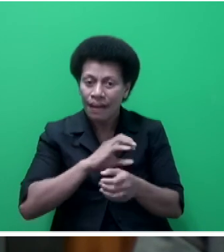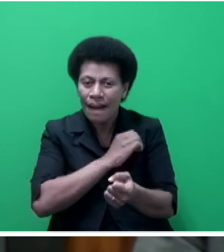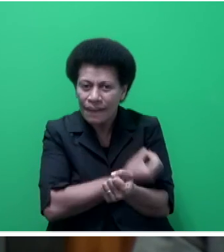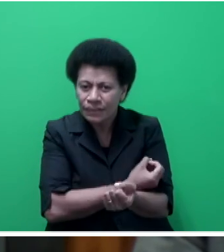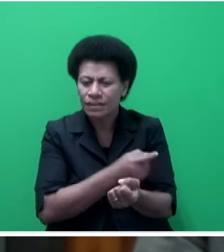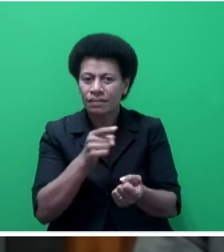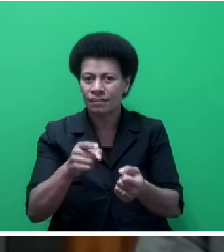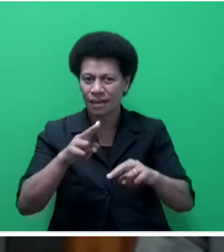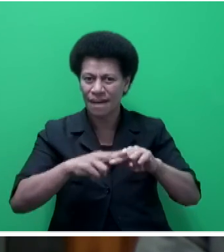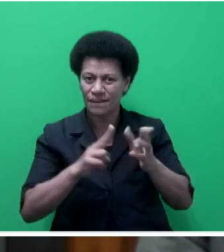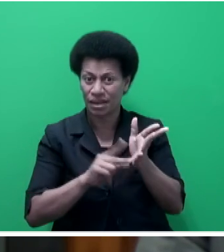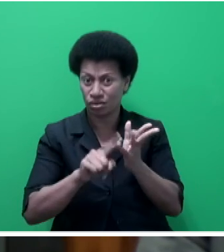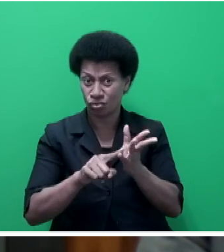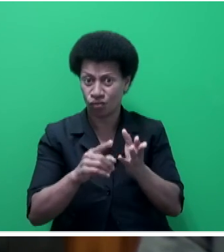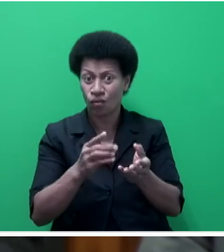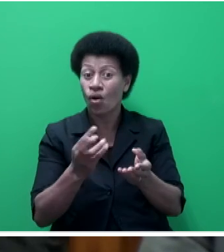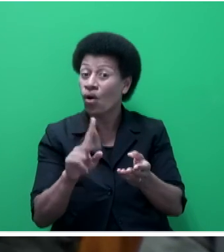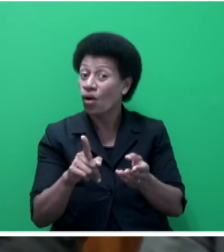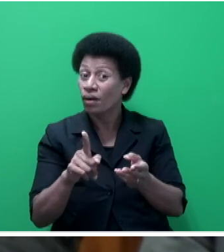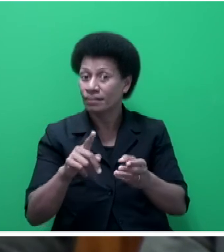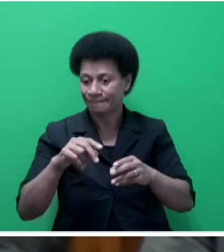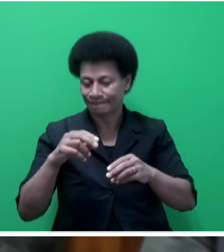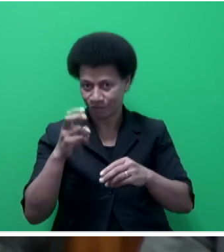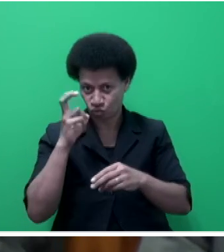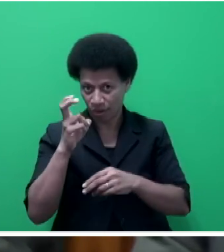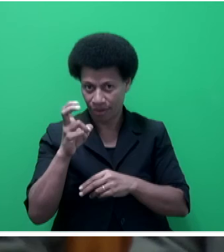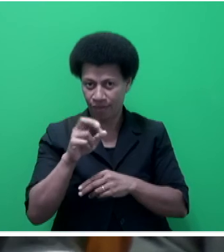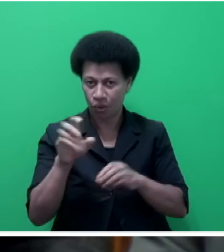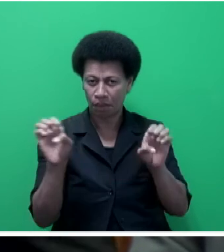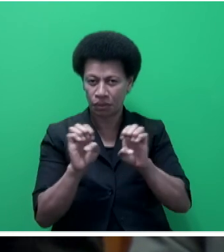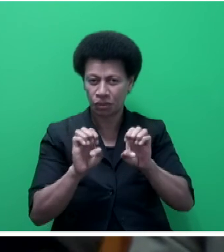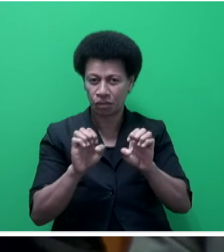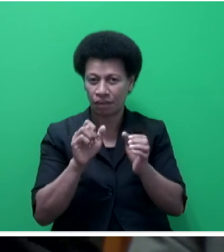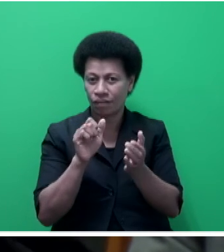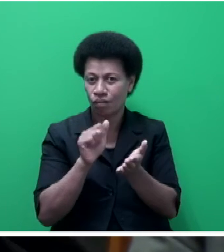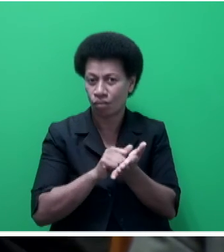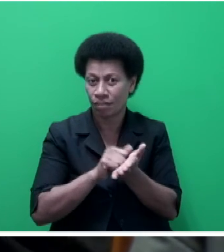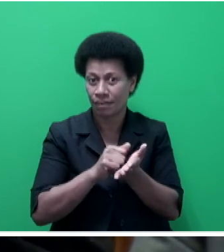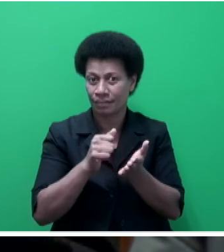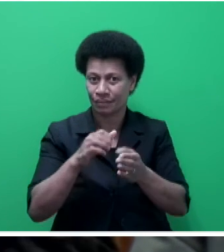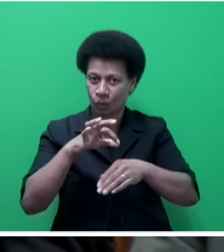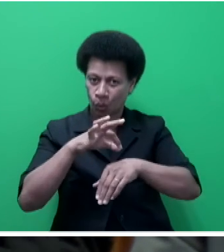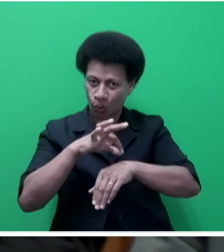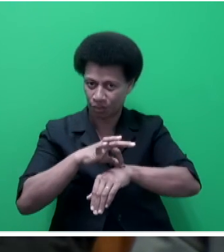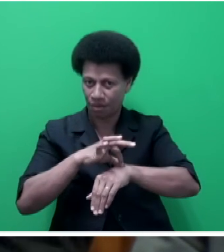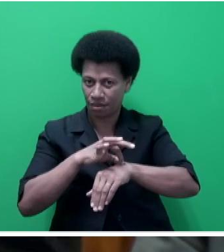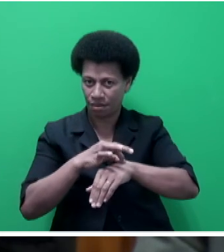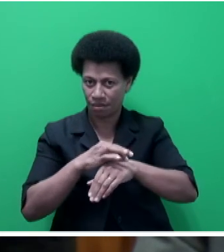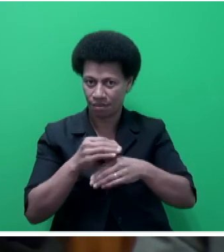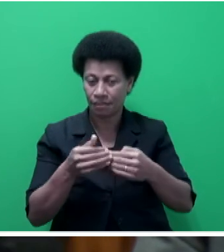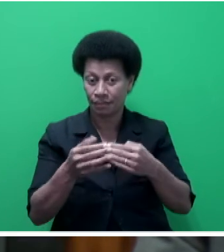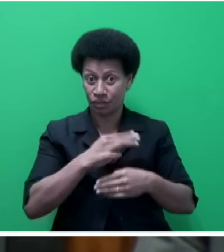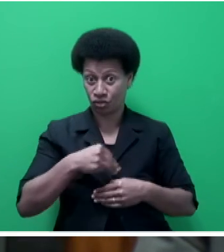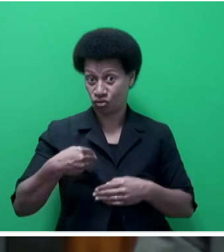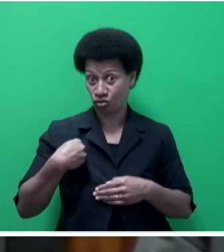commenced postgraduate training for emergency medicine this year at Lautoka Hospital, which is also a step forward. The ministry is pleased to note that the